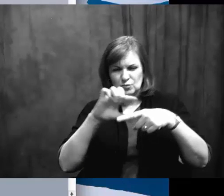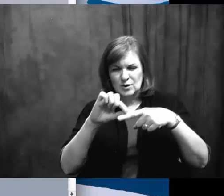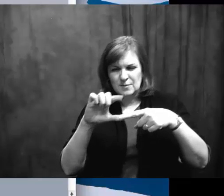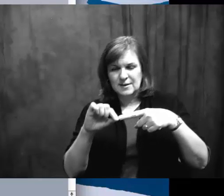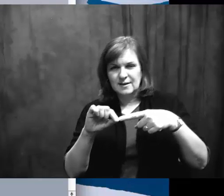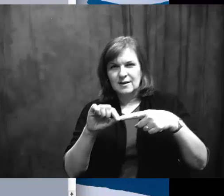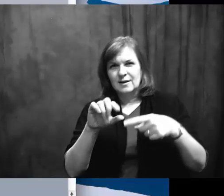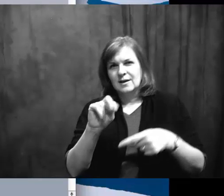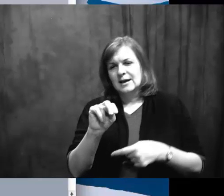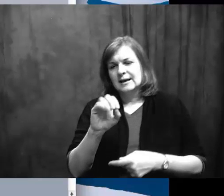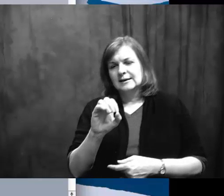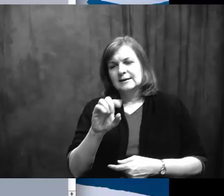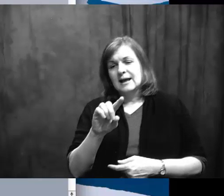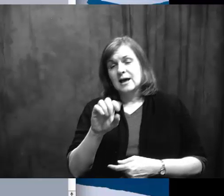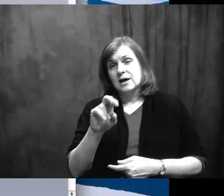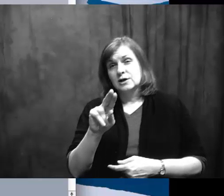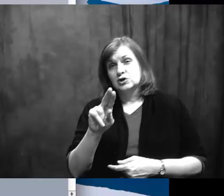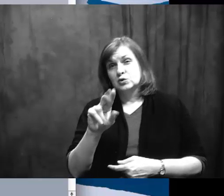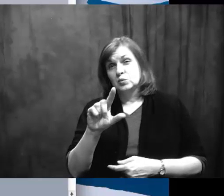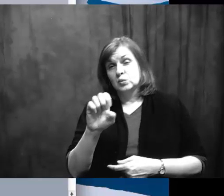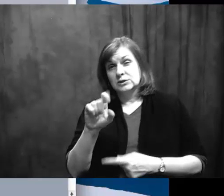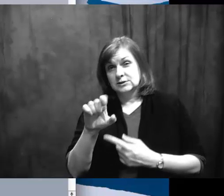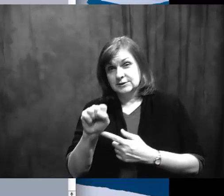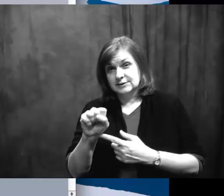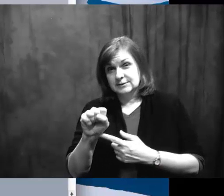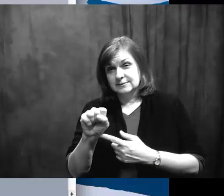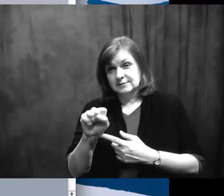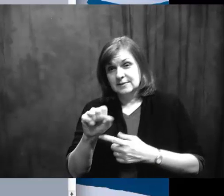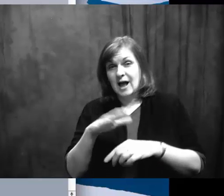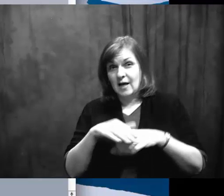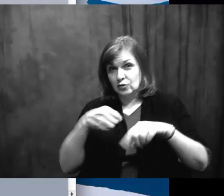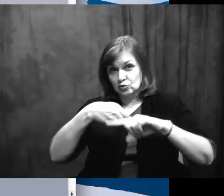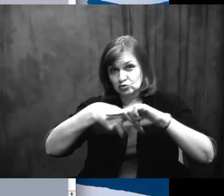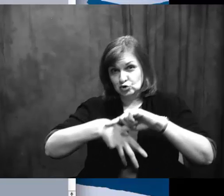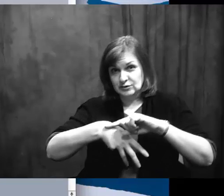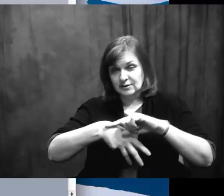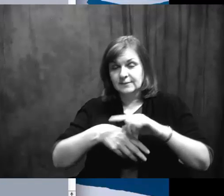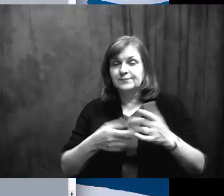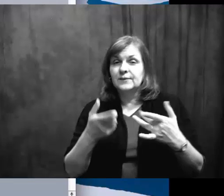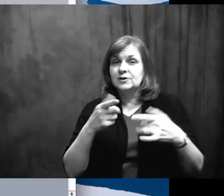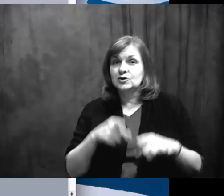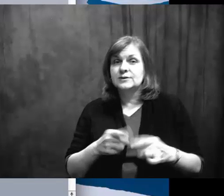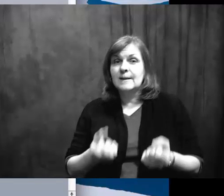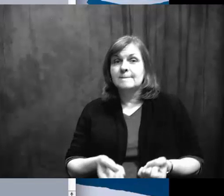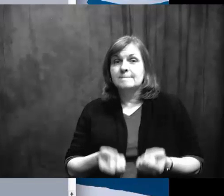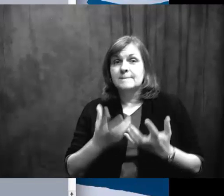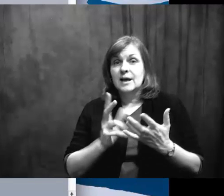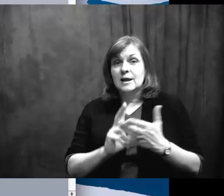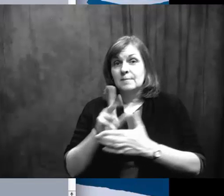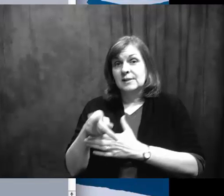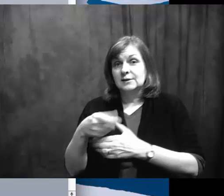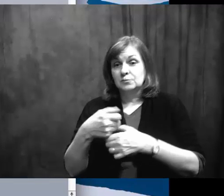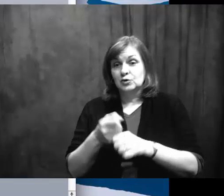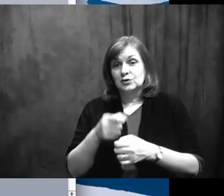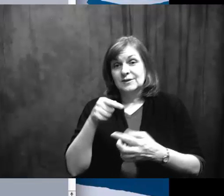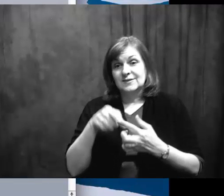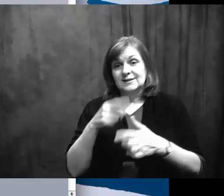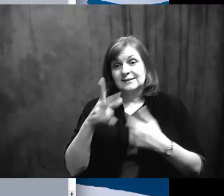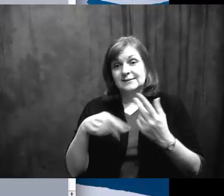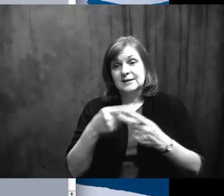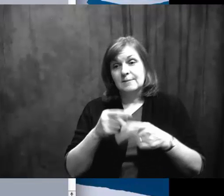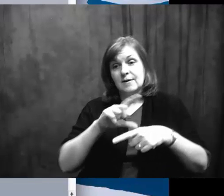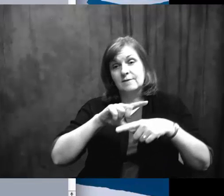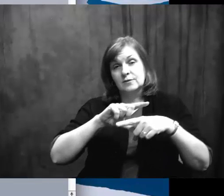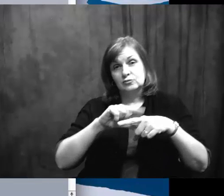nodules, and you see these kind of wart-looking things along the roots. Turns out that many plants